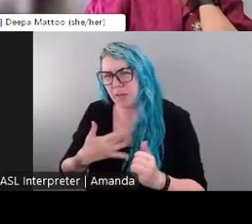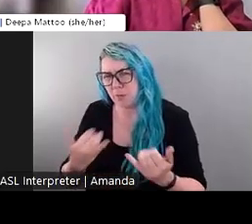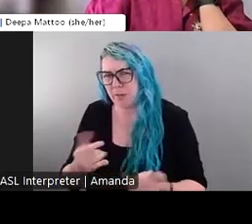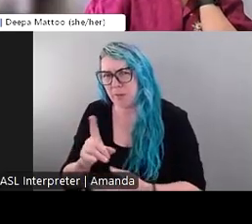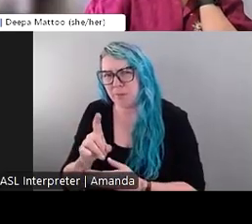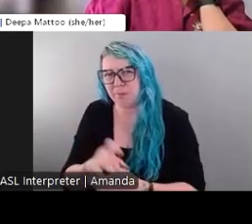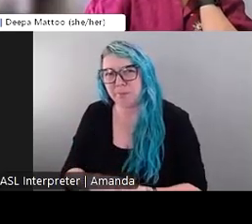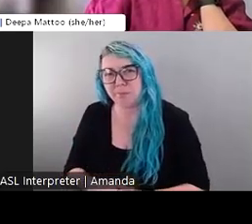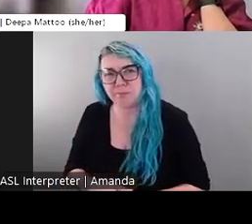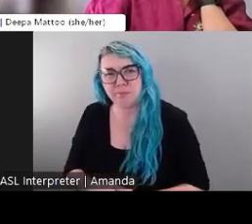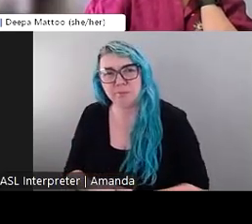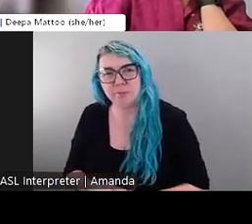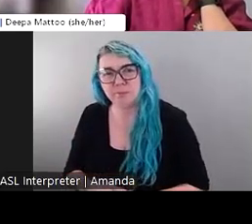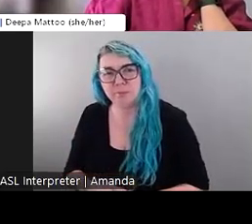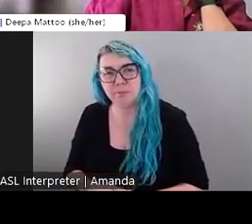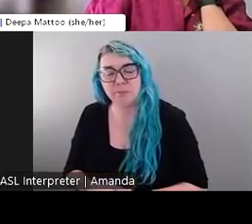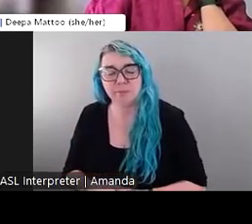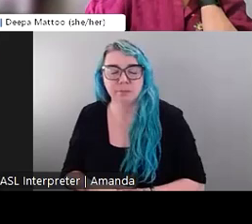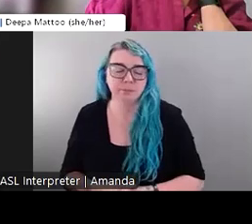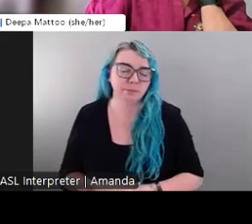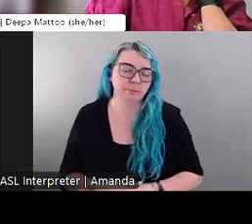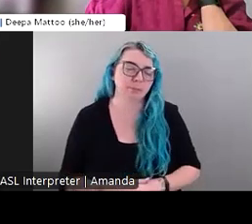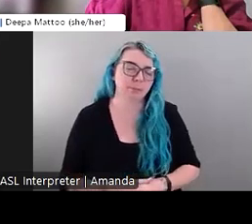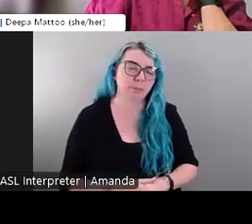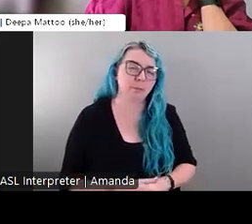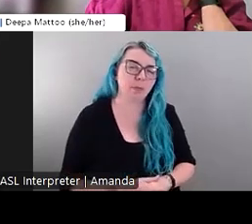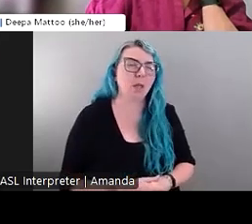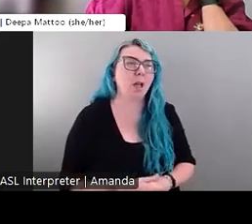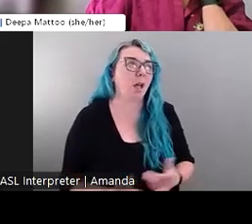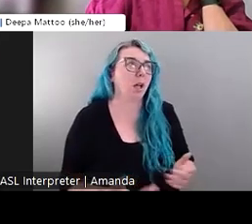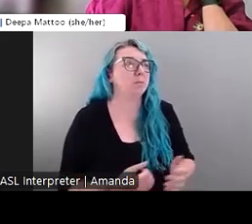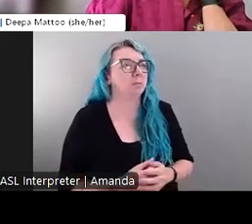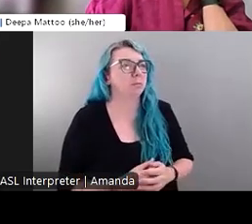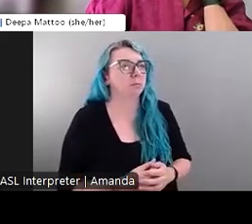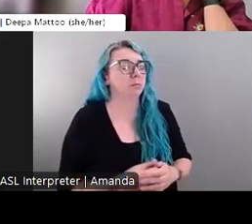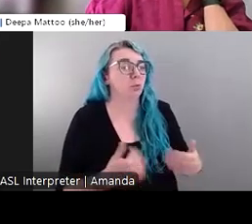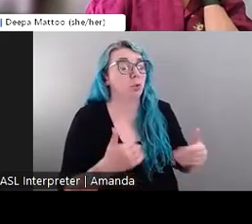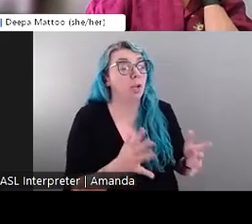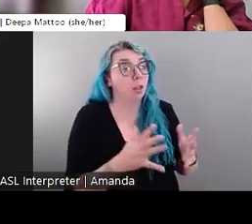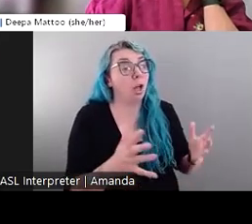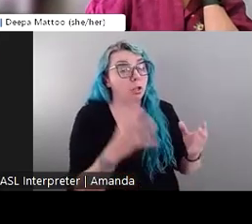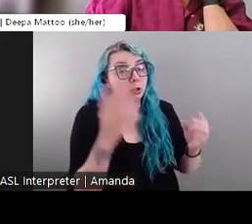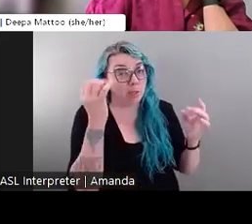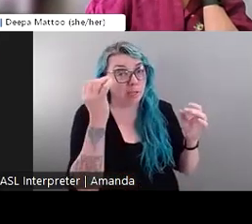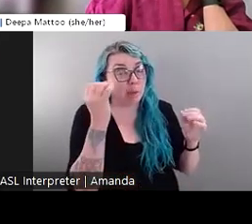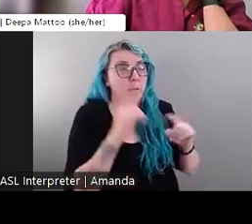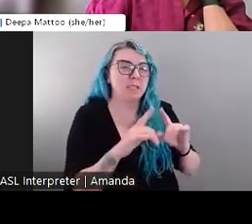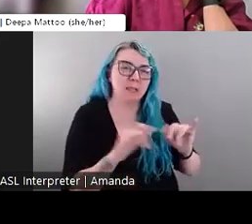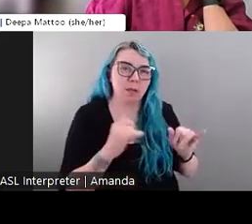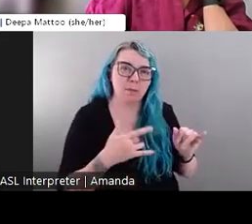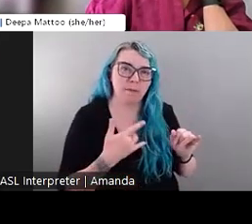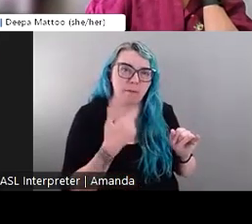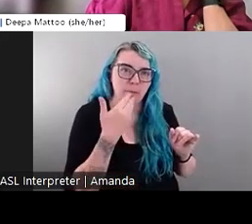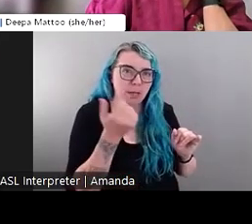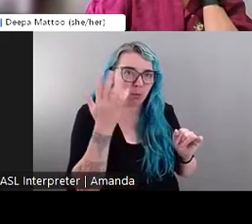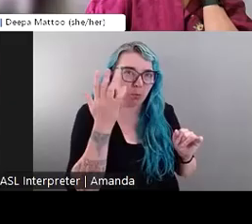point? Um, it's definitely a lot to think about, but I also feel better because I have